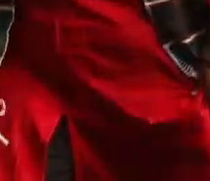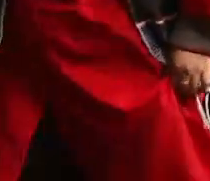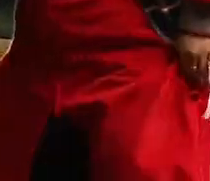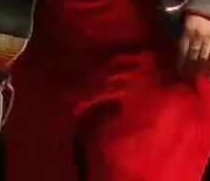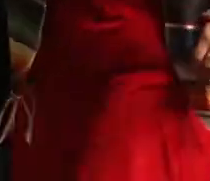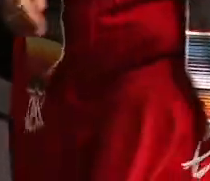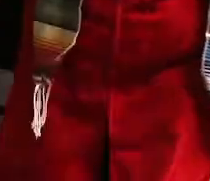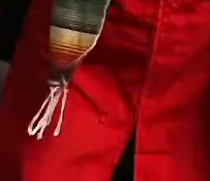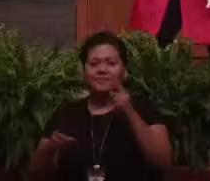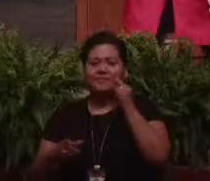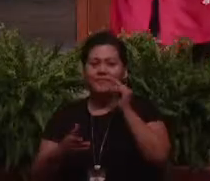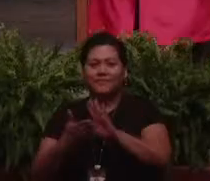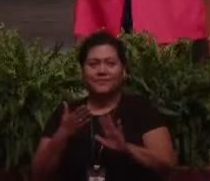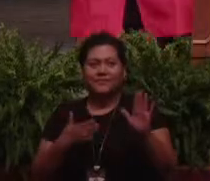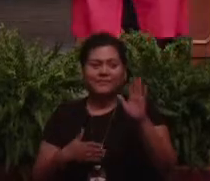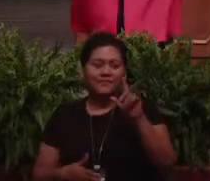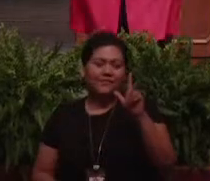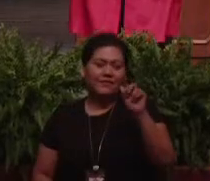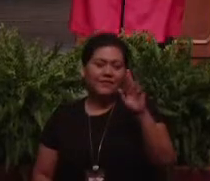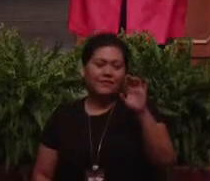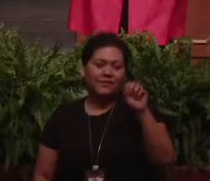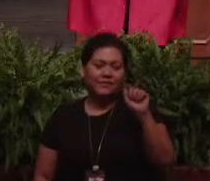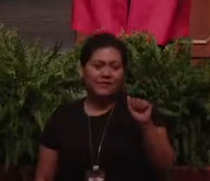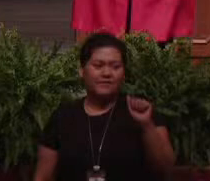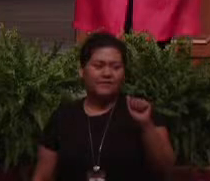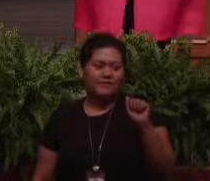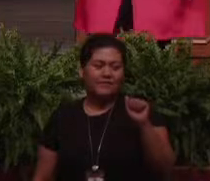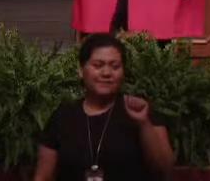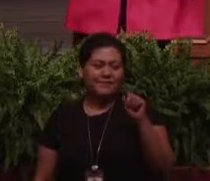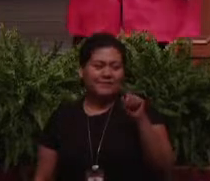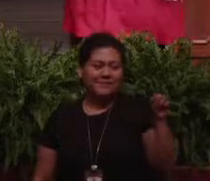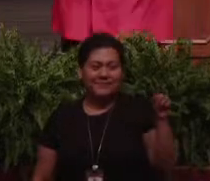Attending San Antonio College, Larissa Lynn Juarez.